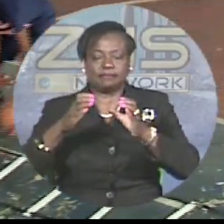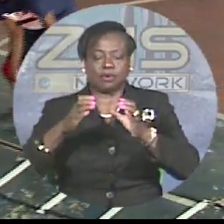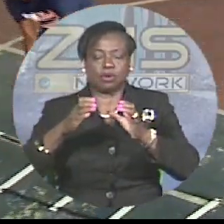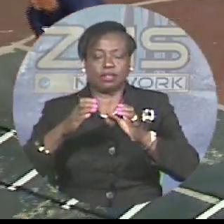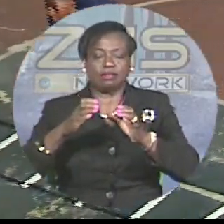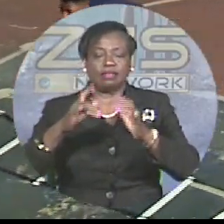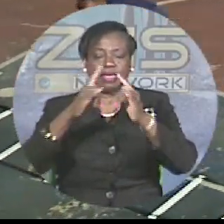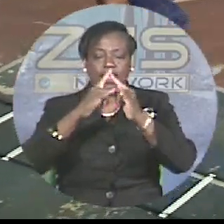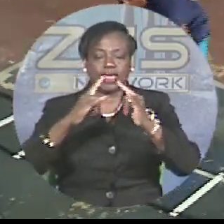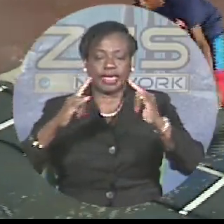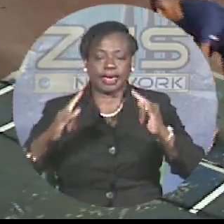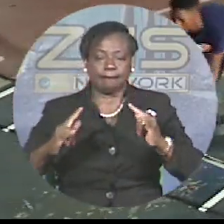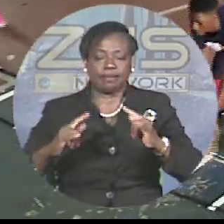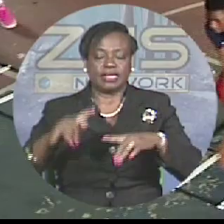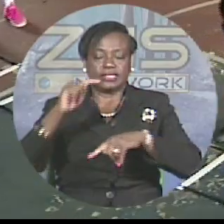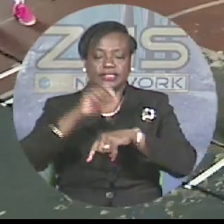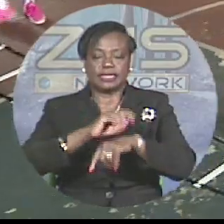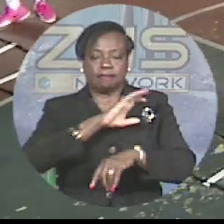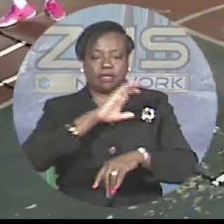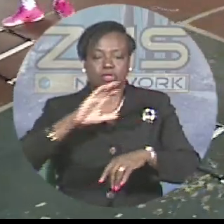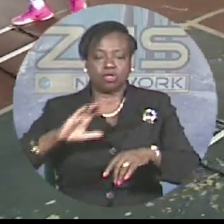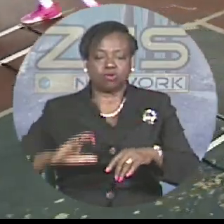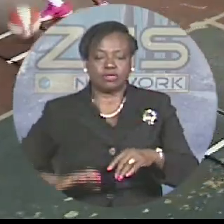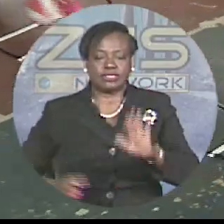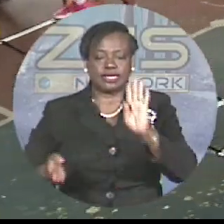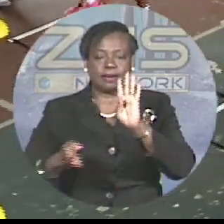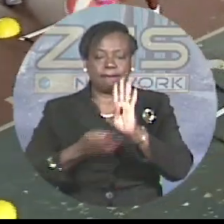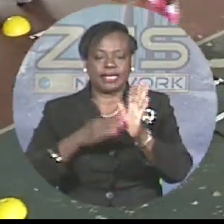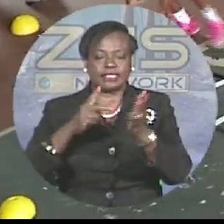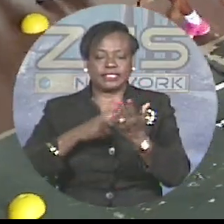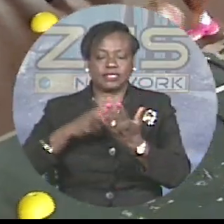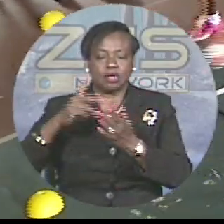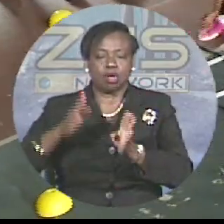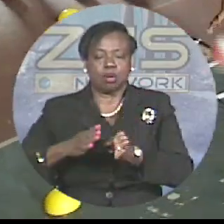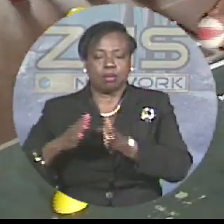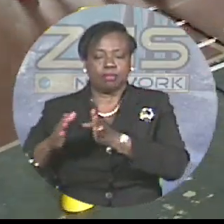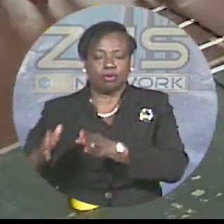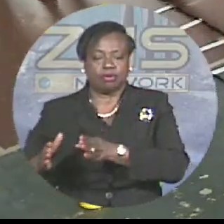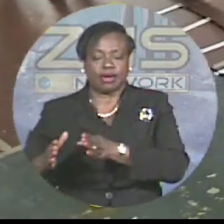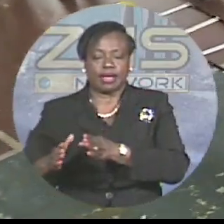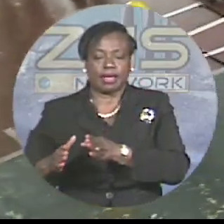12th year. The Temple Christian-based program features kids ages 5 to